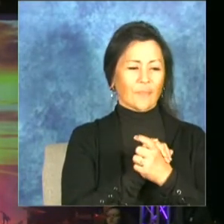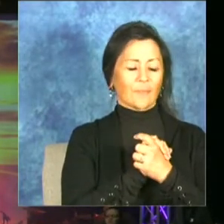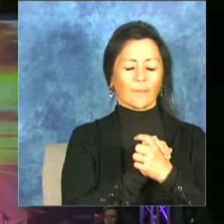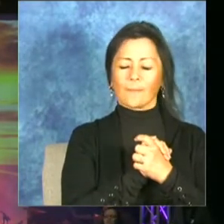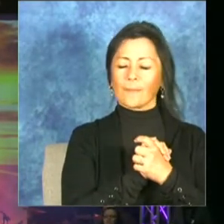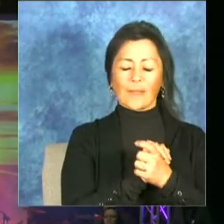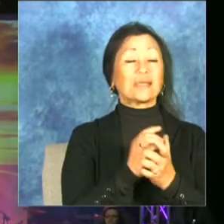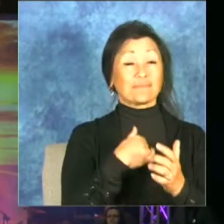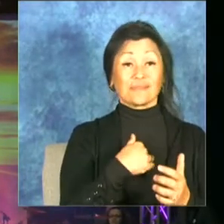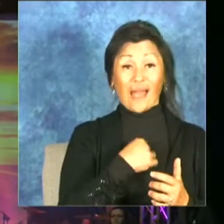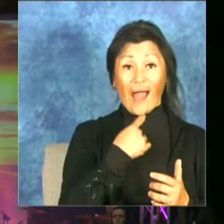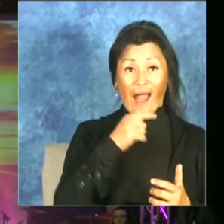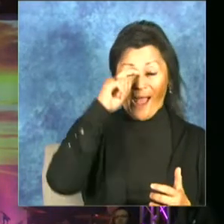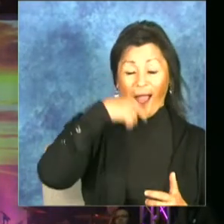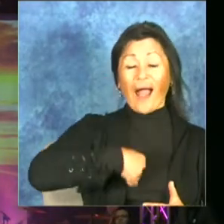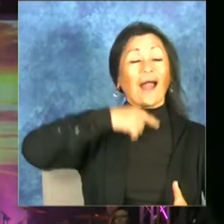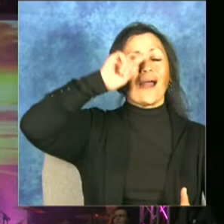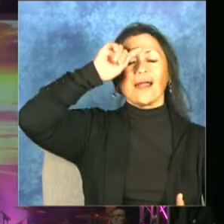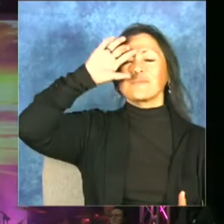Jesus. Sing, I believe.